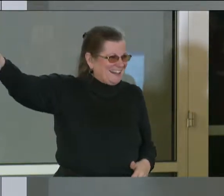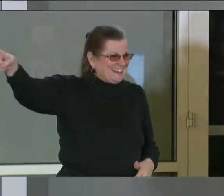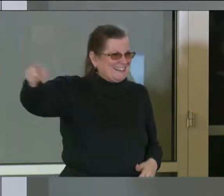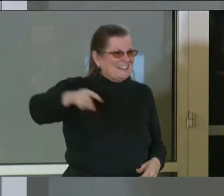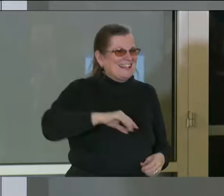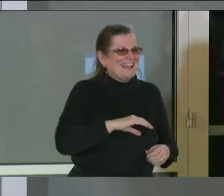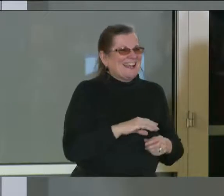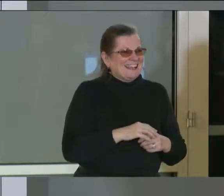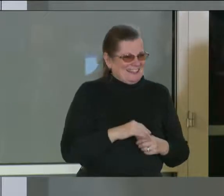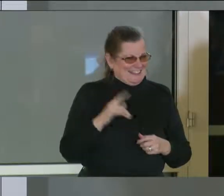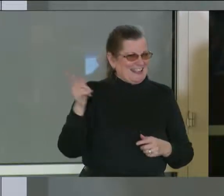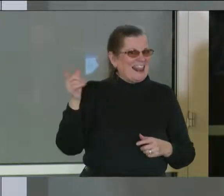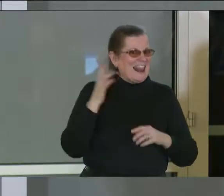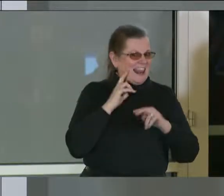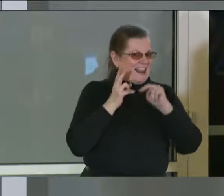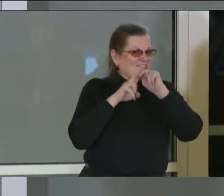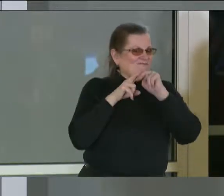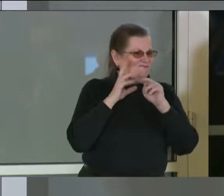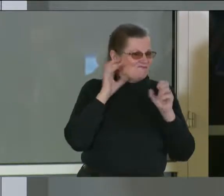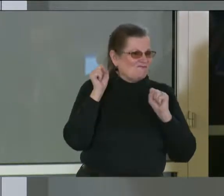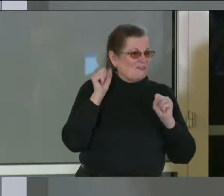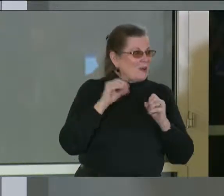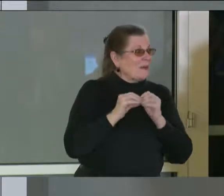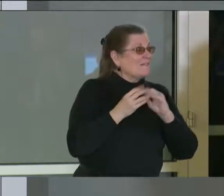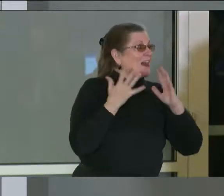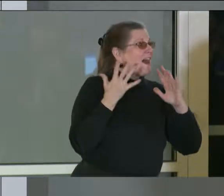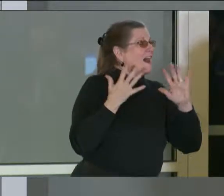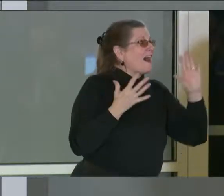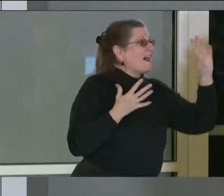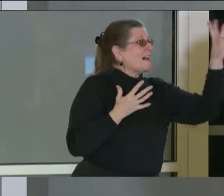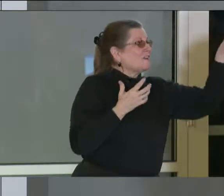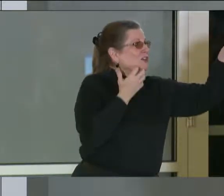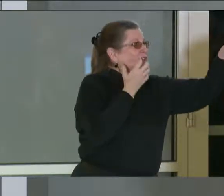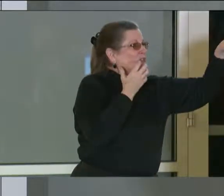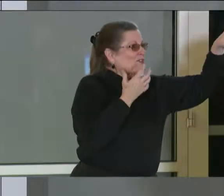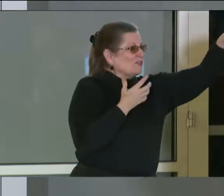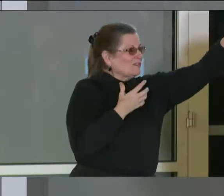There we go. What about Ward 5?